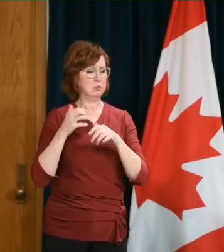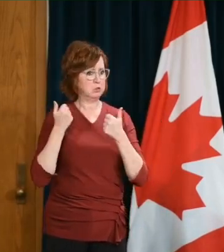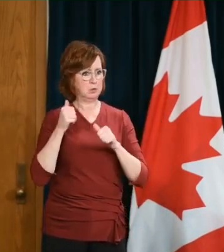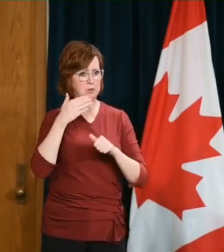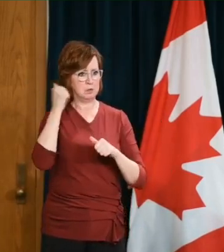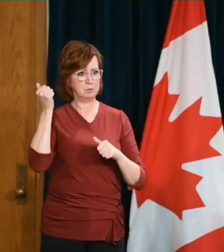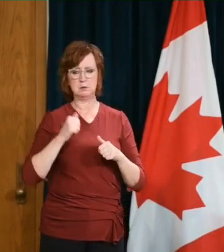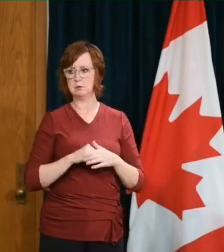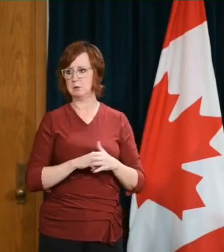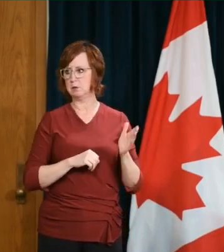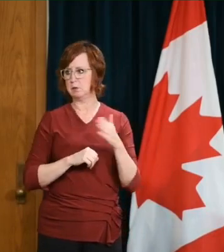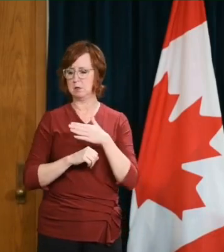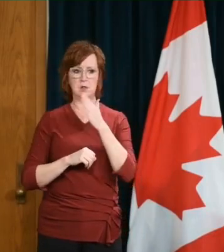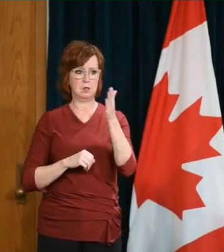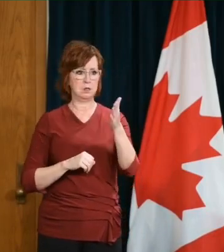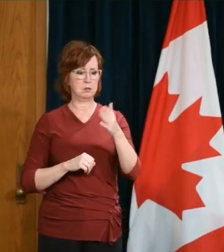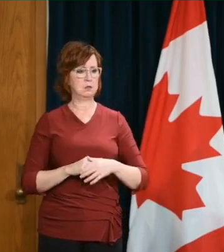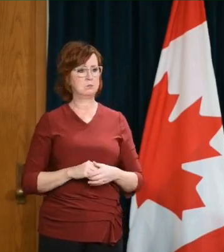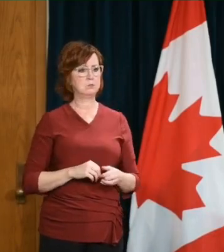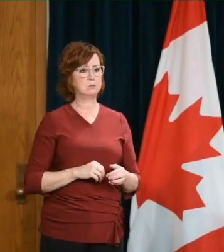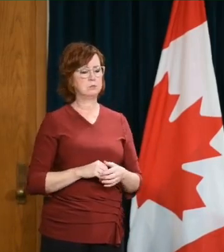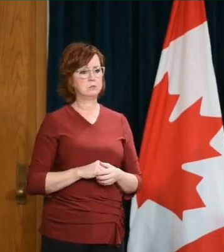well. Follow-up? One quick follow-up.